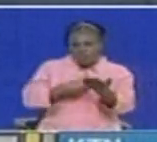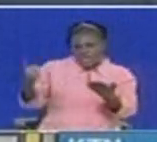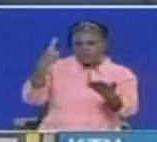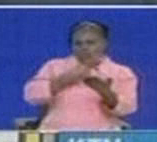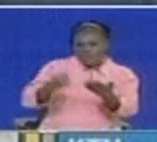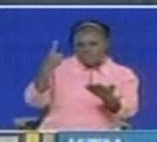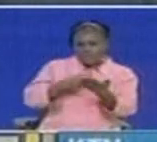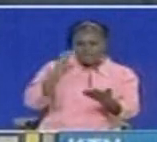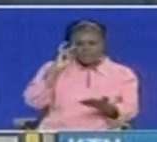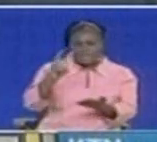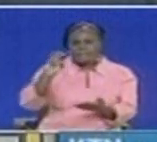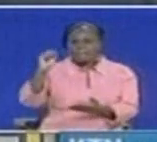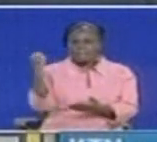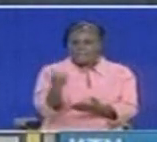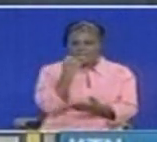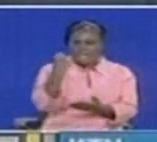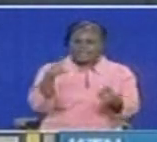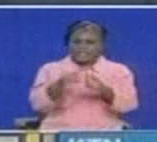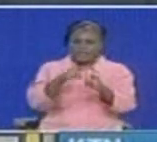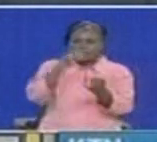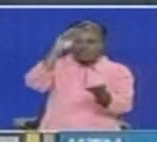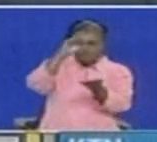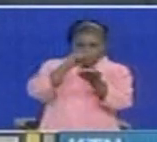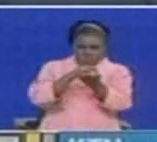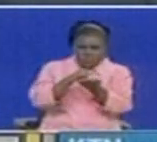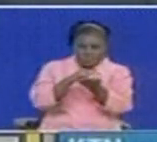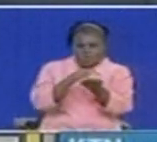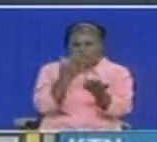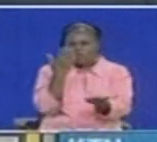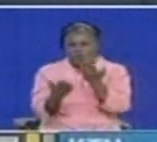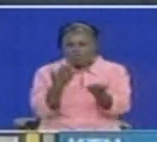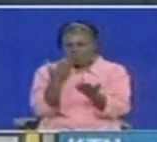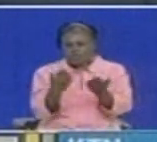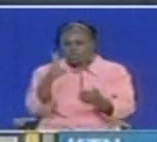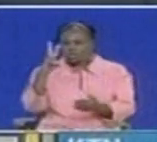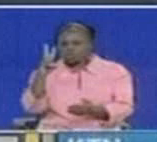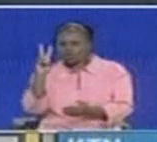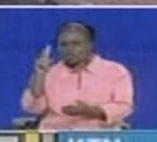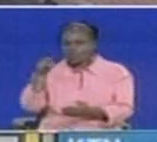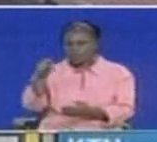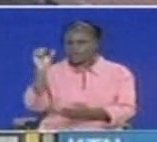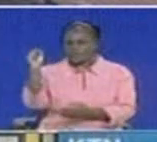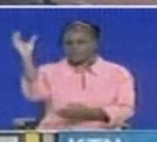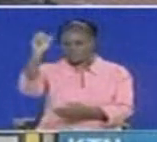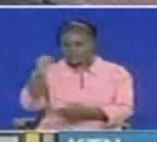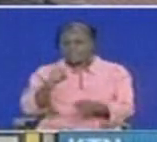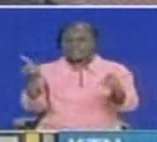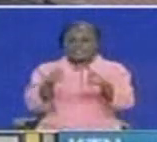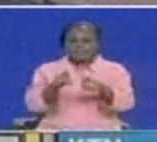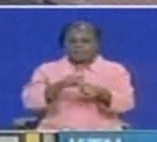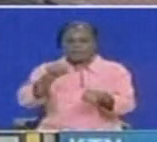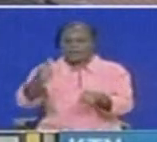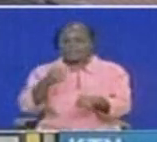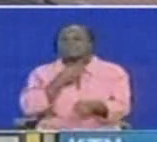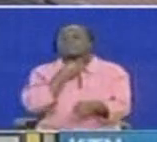at May 2013, we also depreciated by about 2.5%. On the other hand, appetite